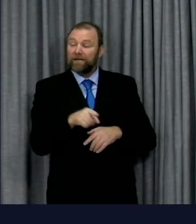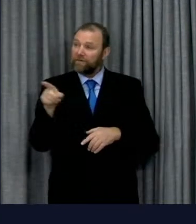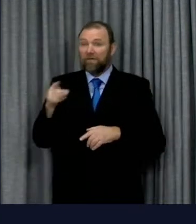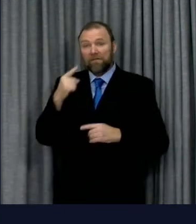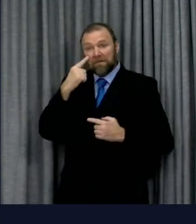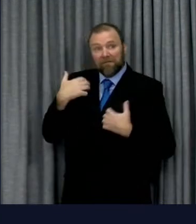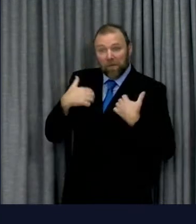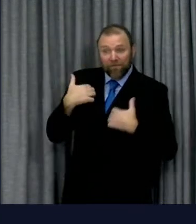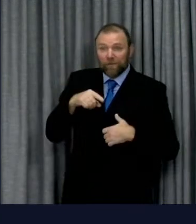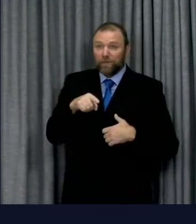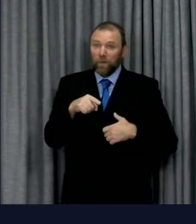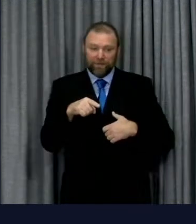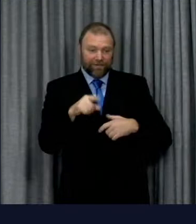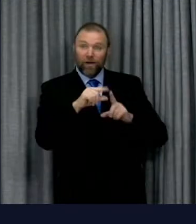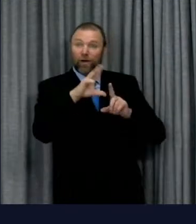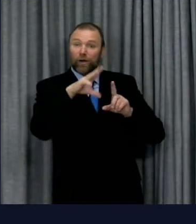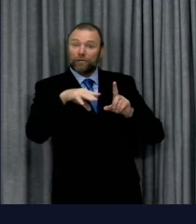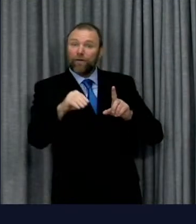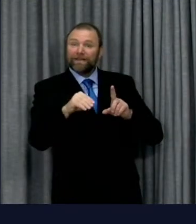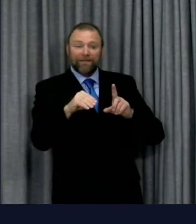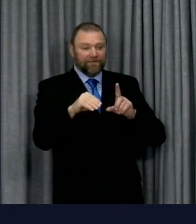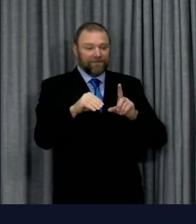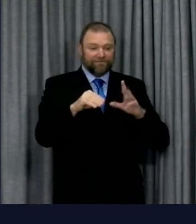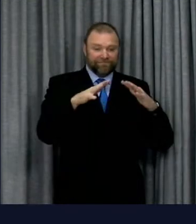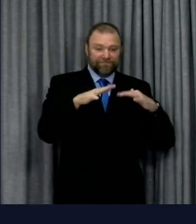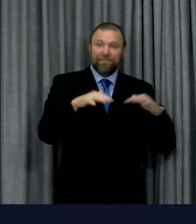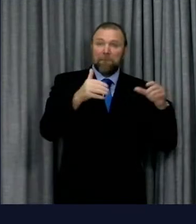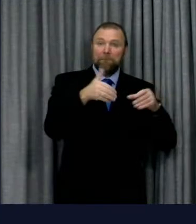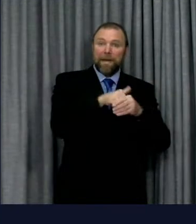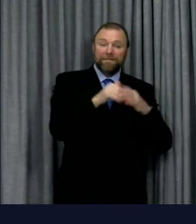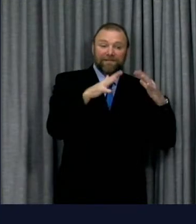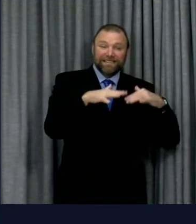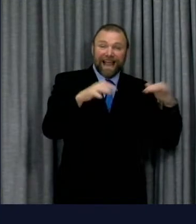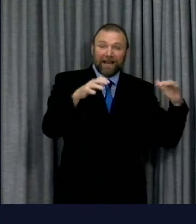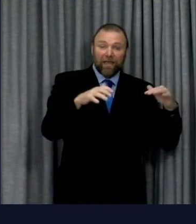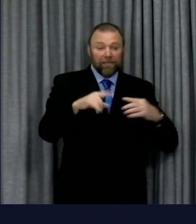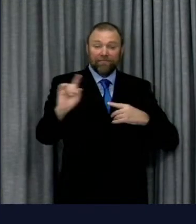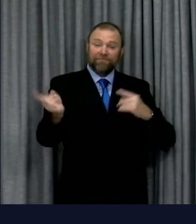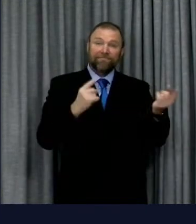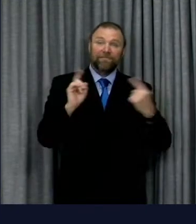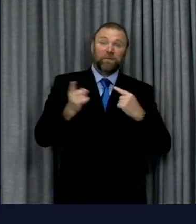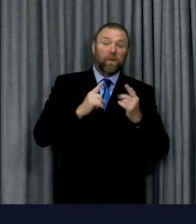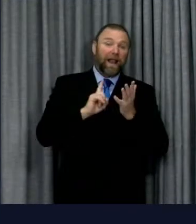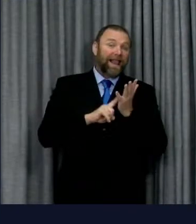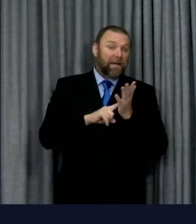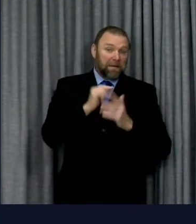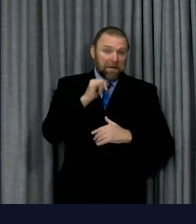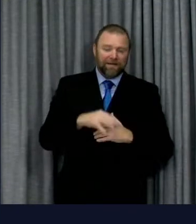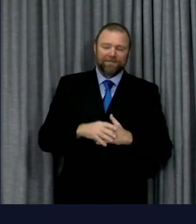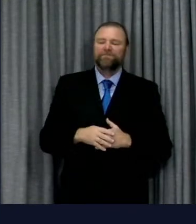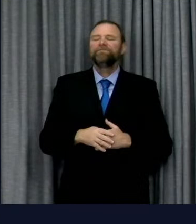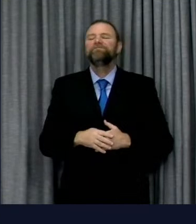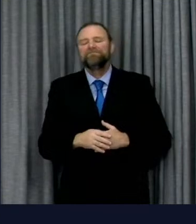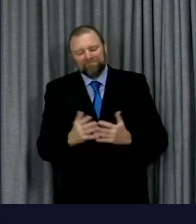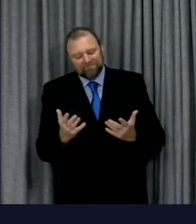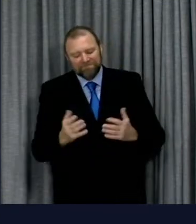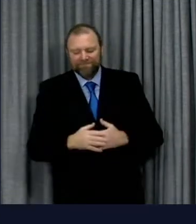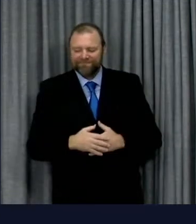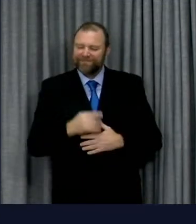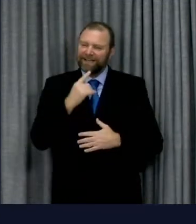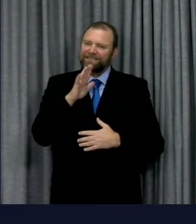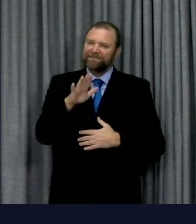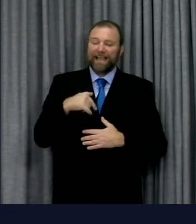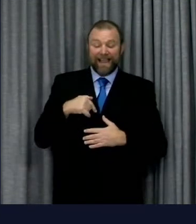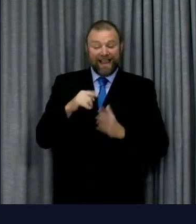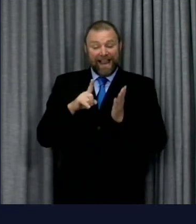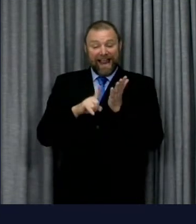members to the Labour group. And I simply said that while the Labour Party is a broad church and has